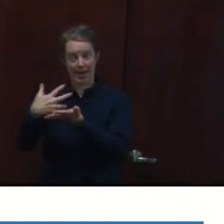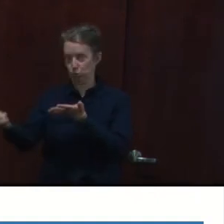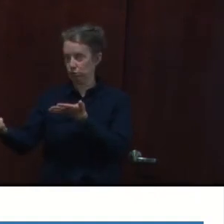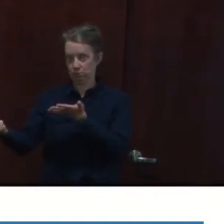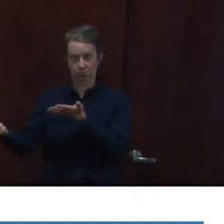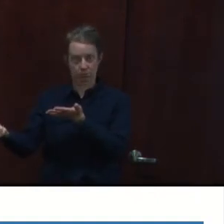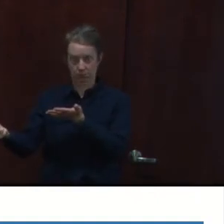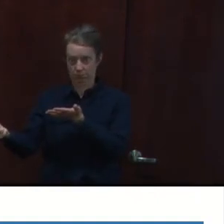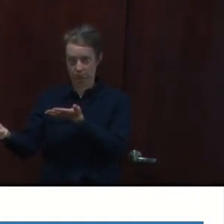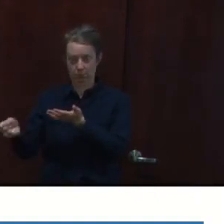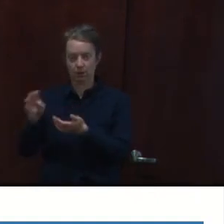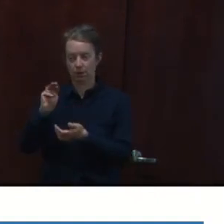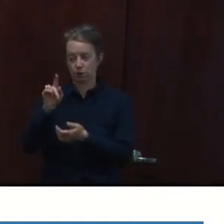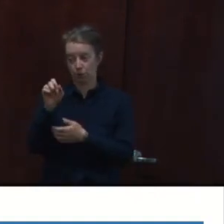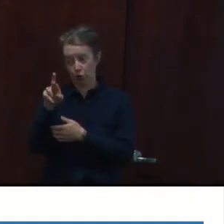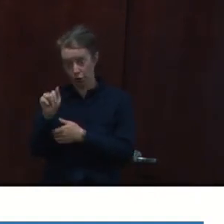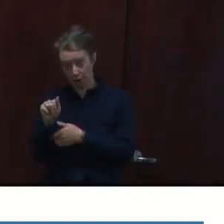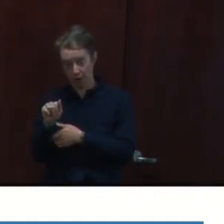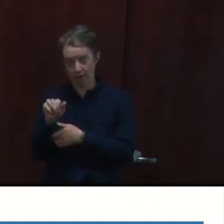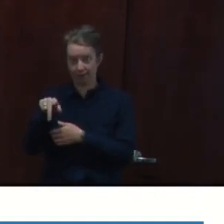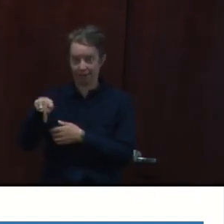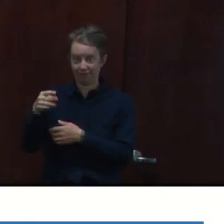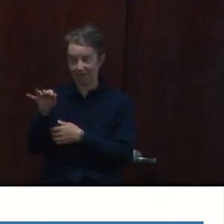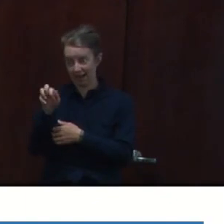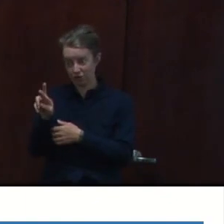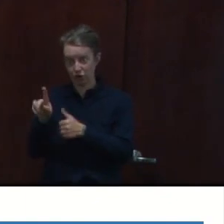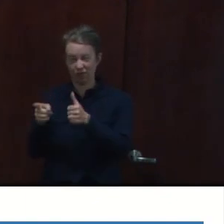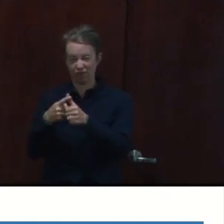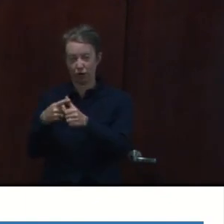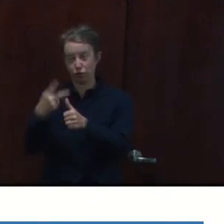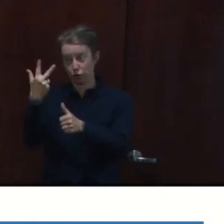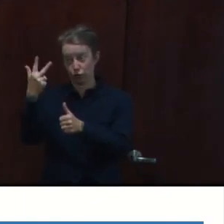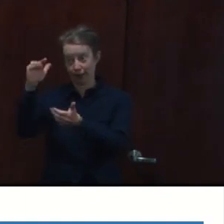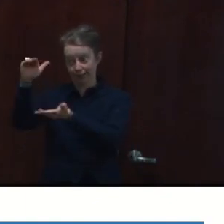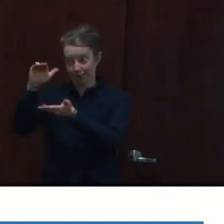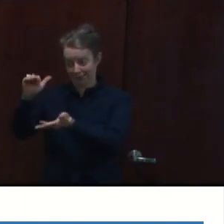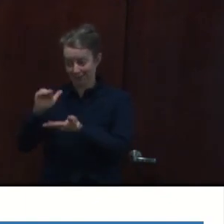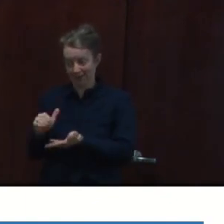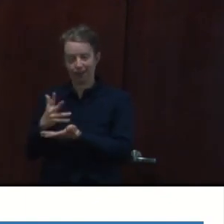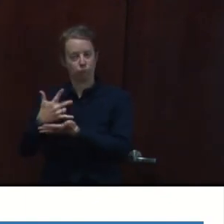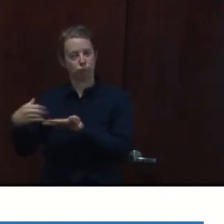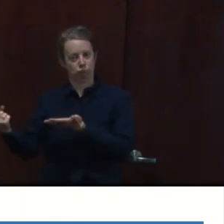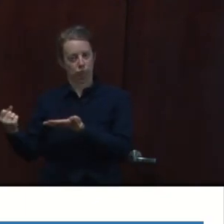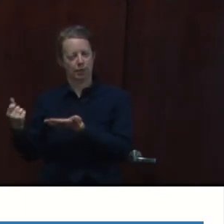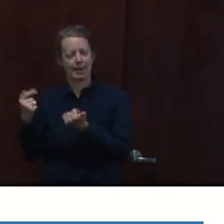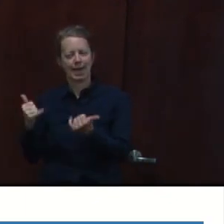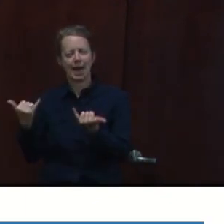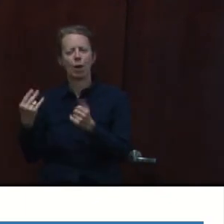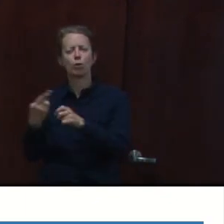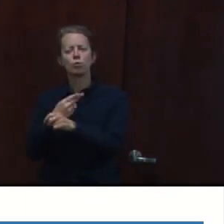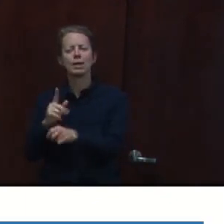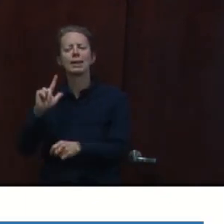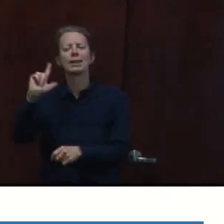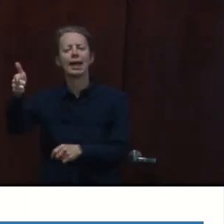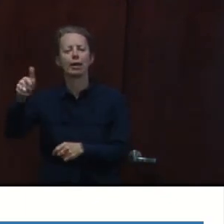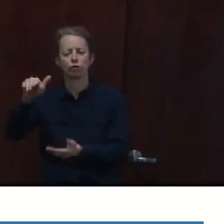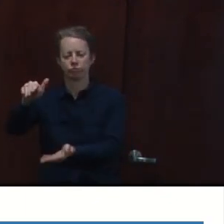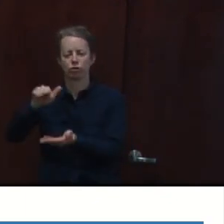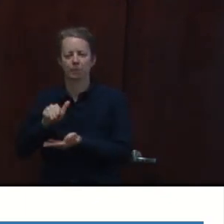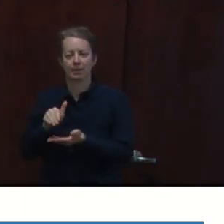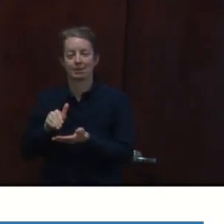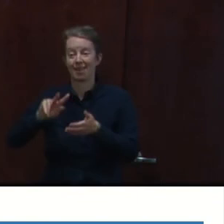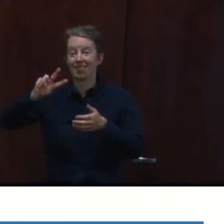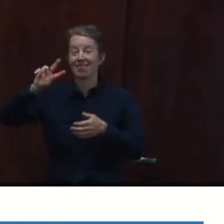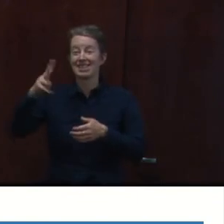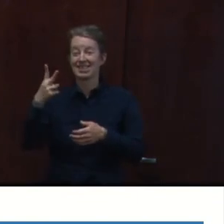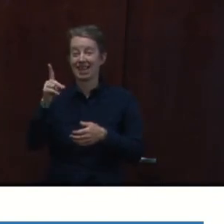So we have depleted our first 3 shipments and are moving into the later shipments. I don't have second dose on here